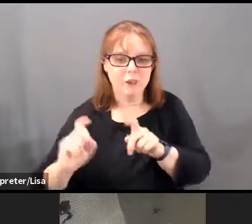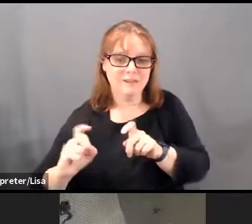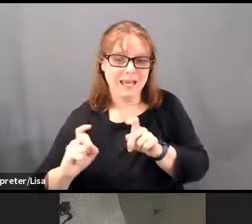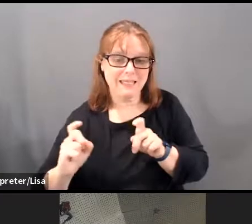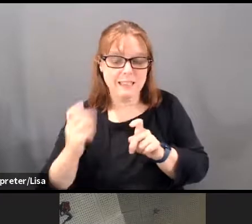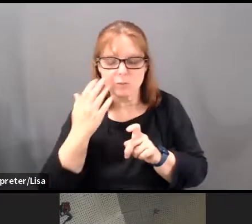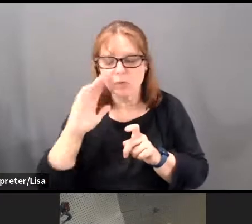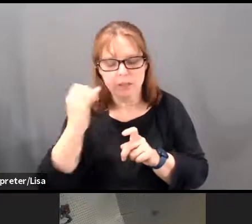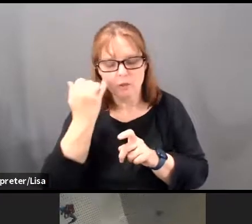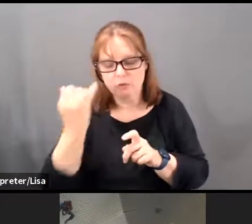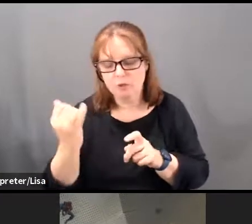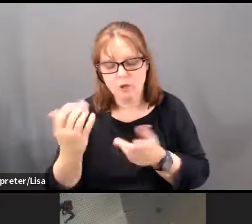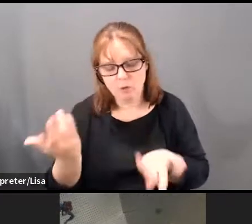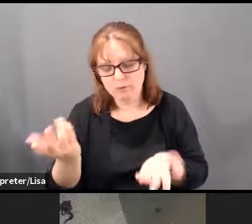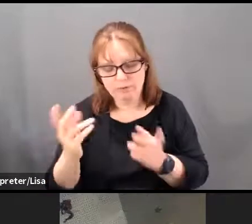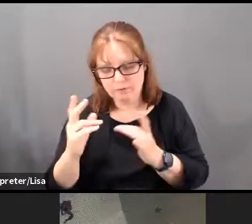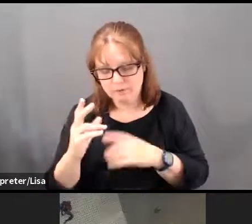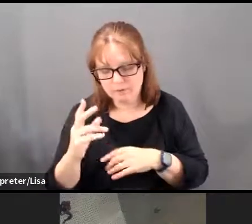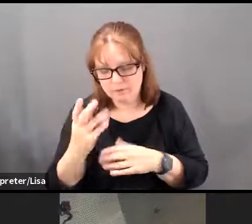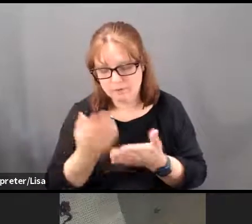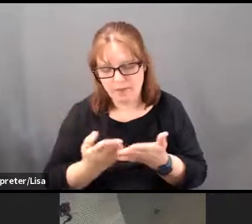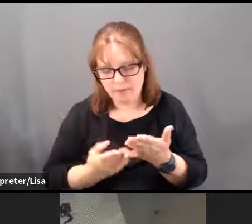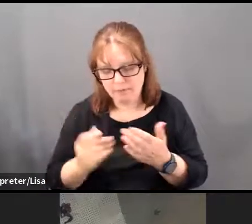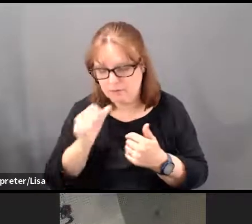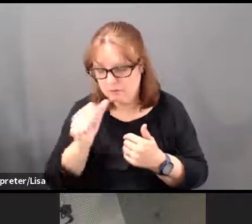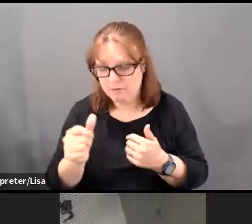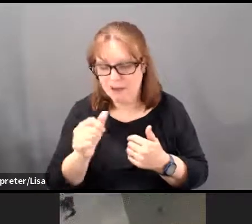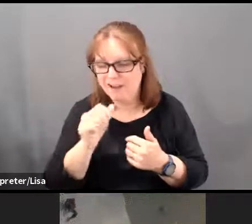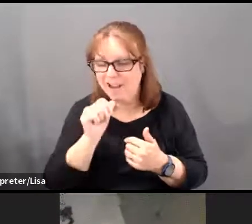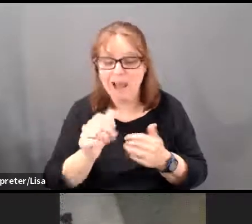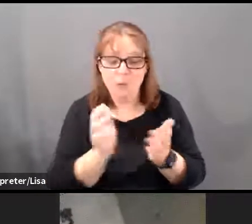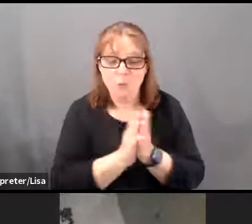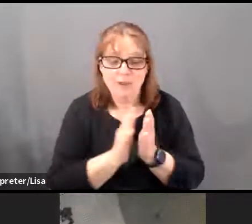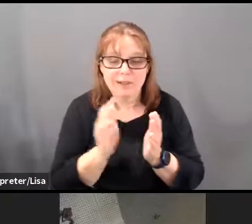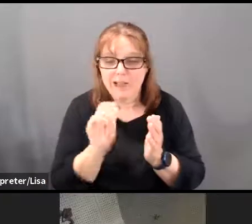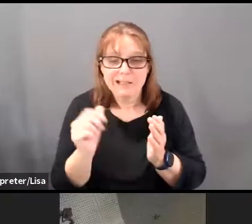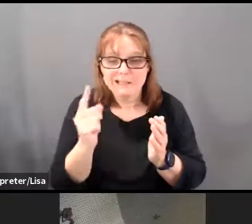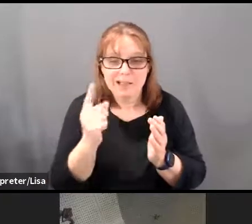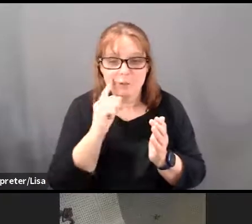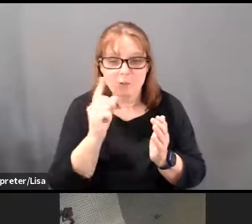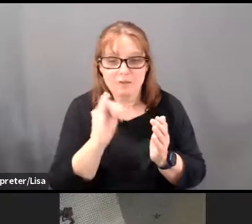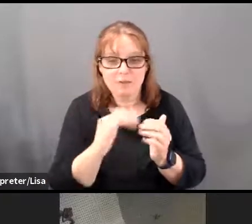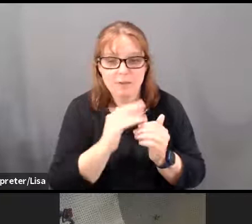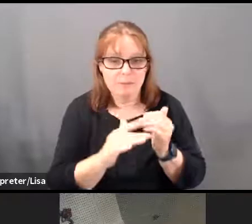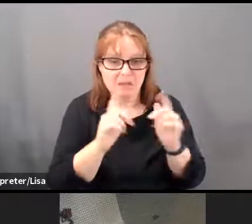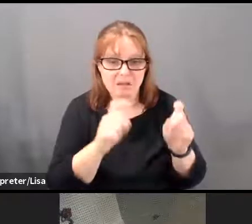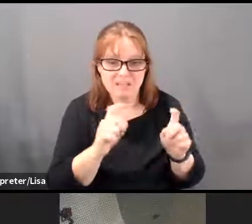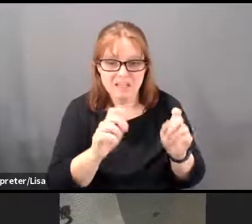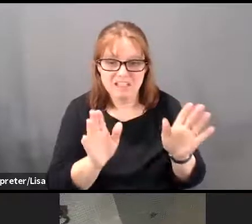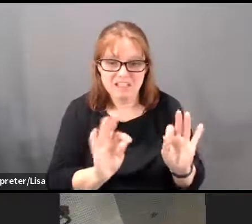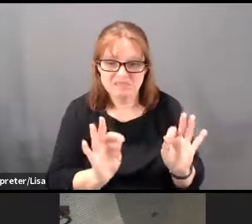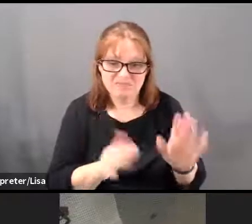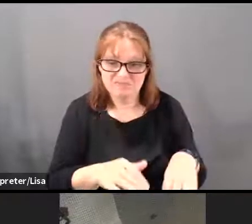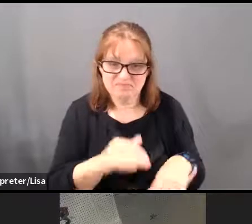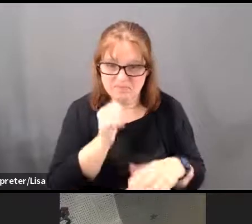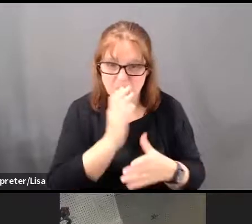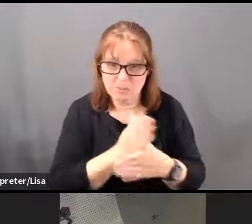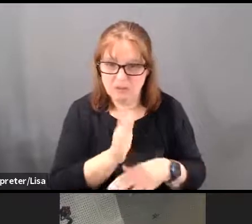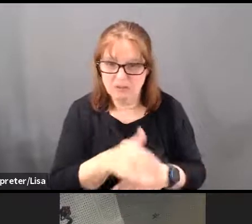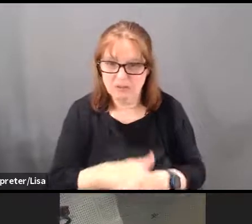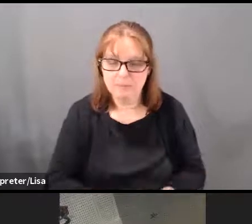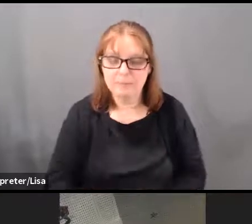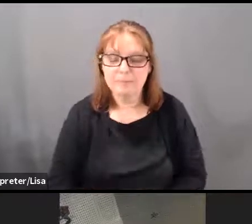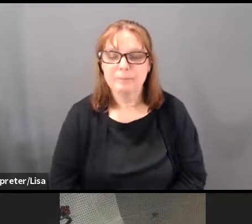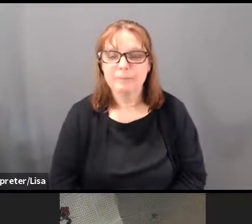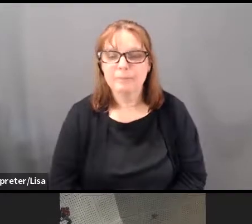don't. So I wouldn't go ask for antibody tests. Okay, very good. Thank you. So here's a question. Someone